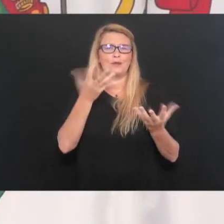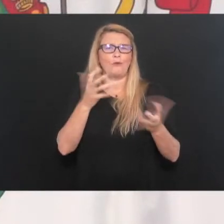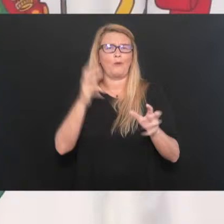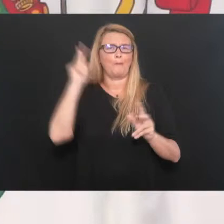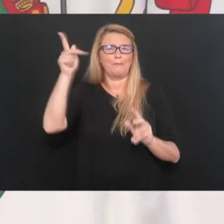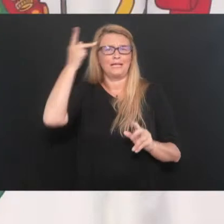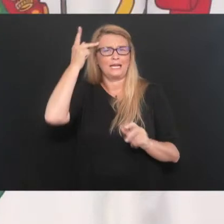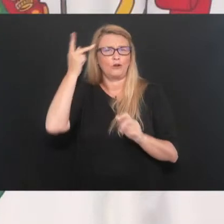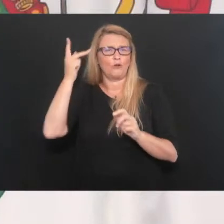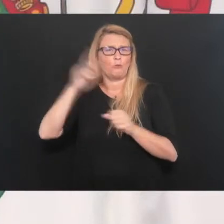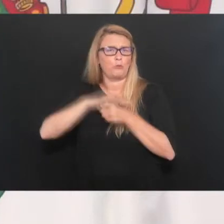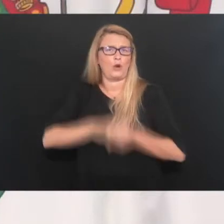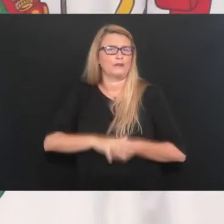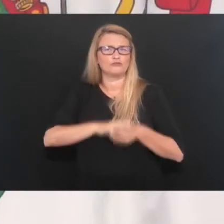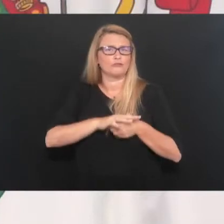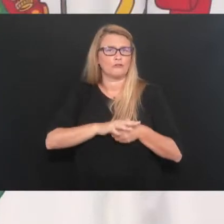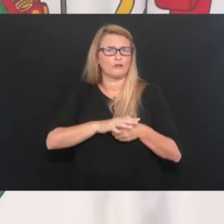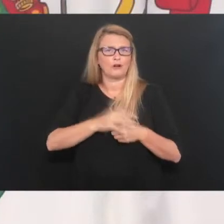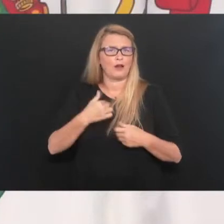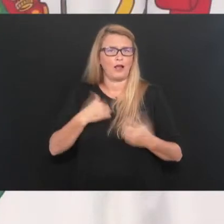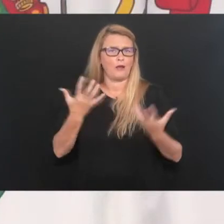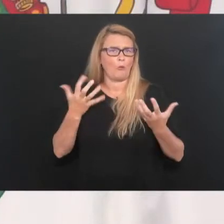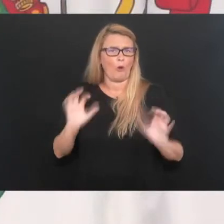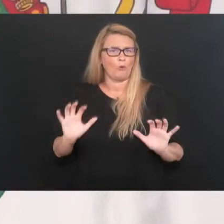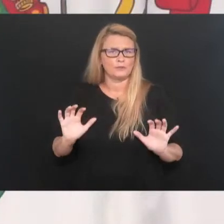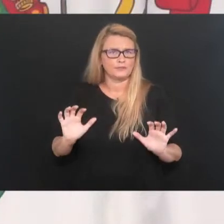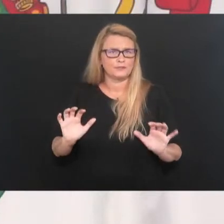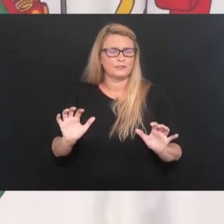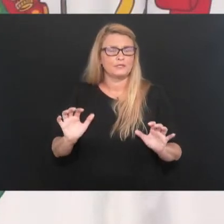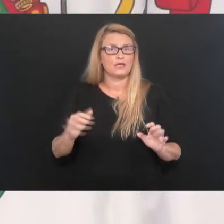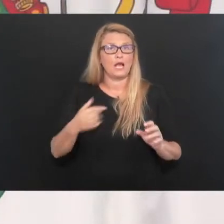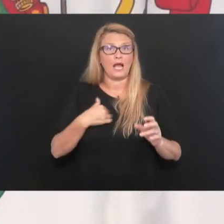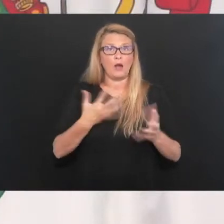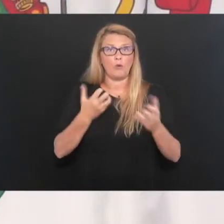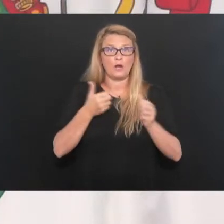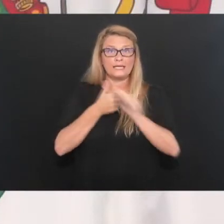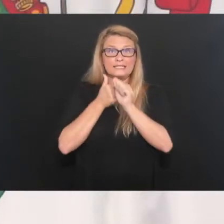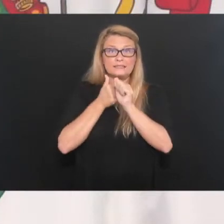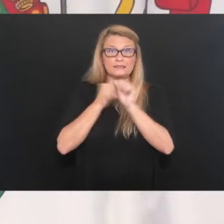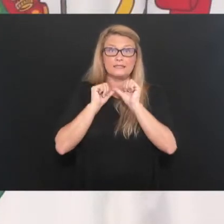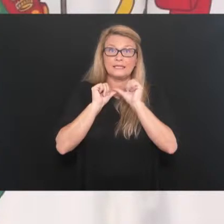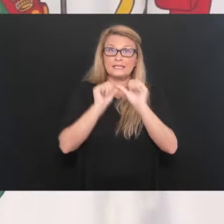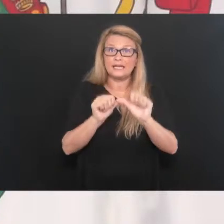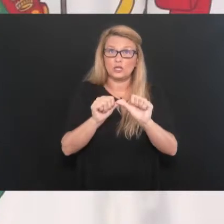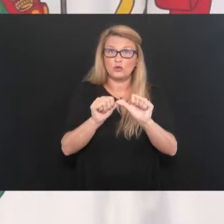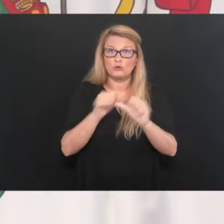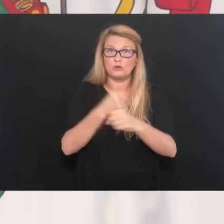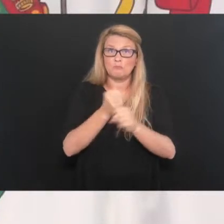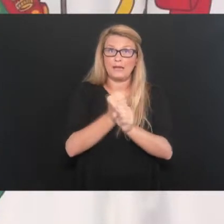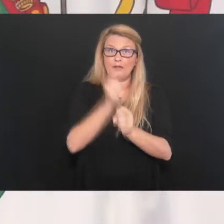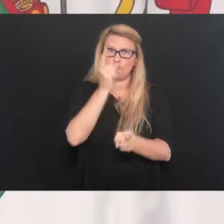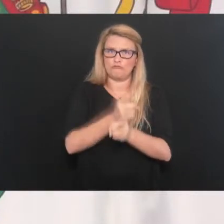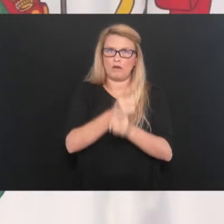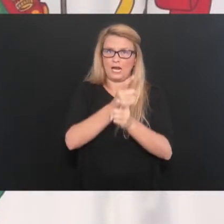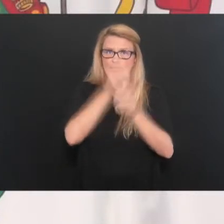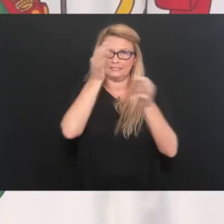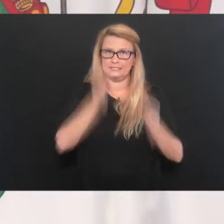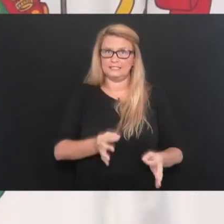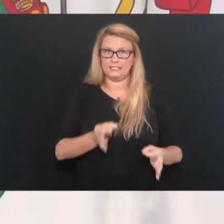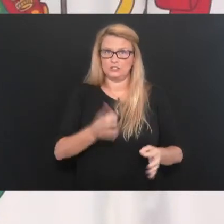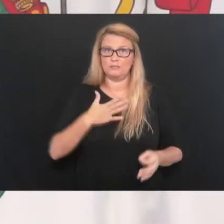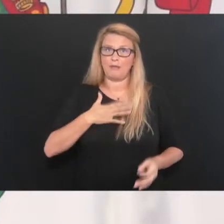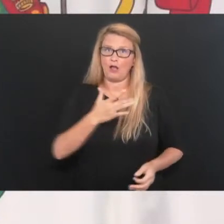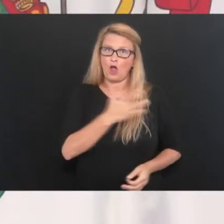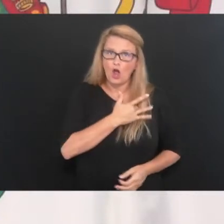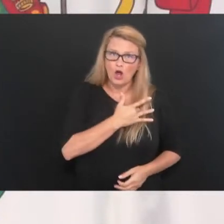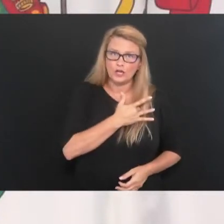it may be. I'm going to try to continue to make the right decisions that I can make in my heart for all West